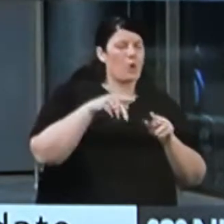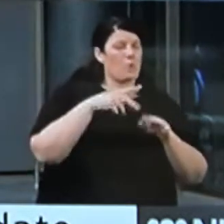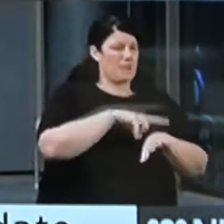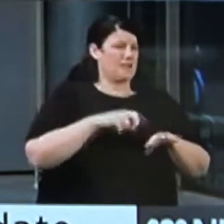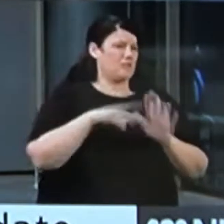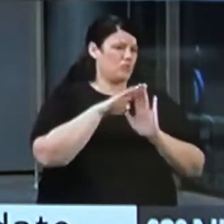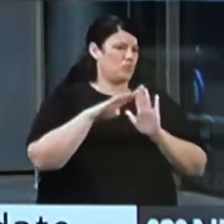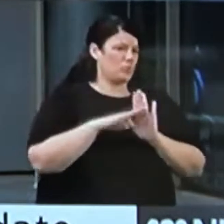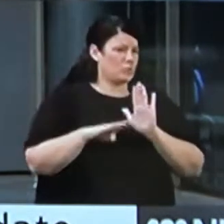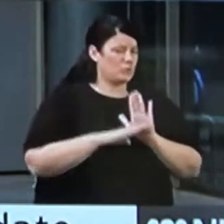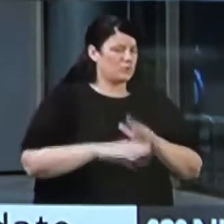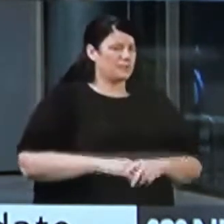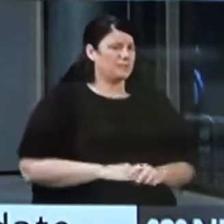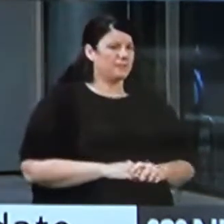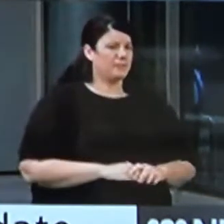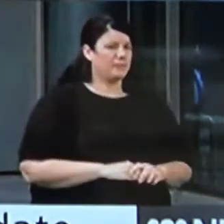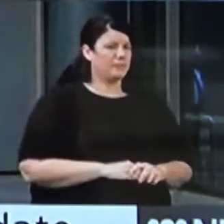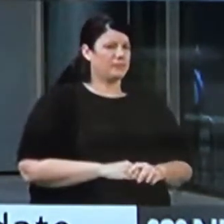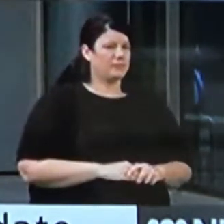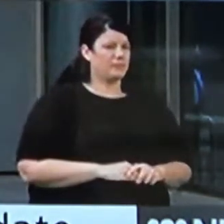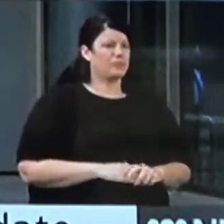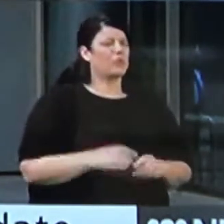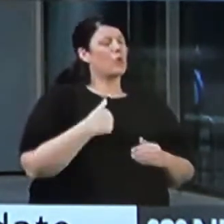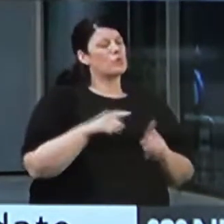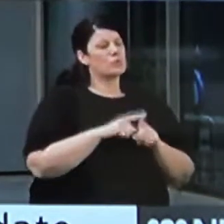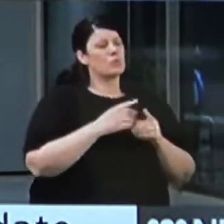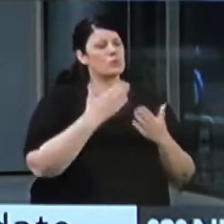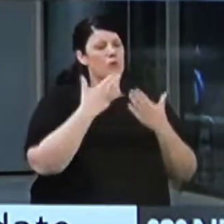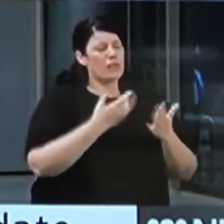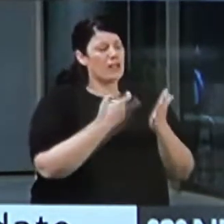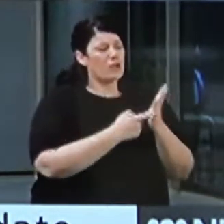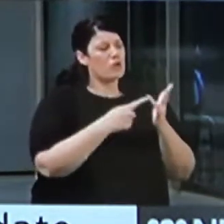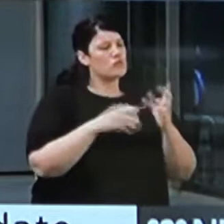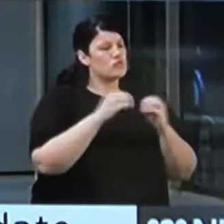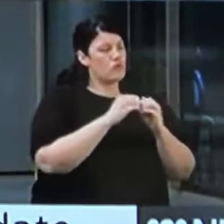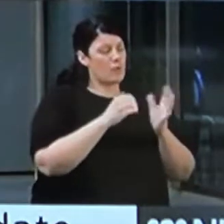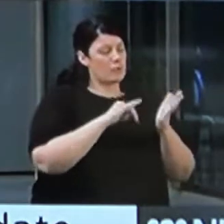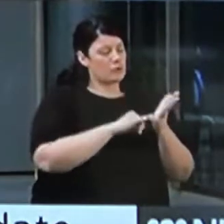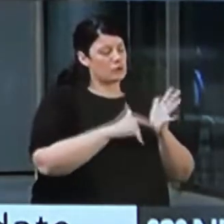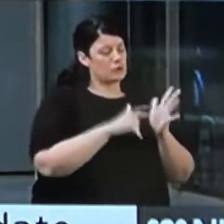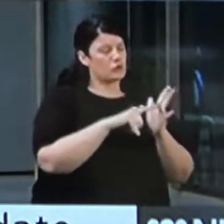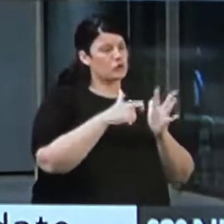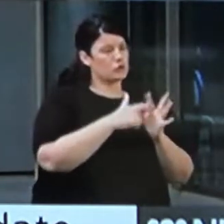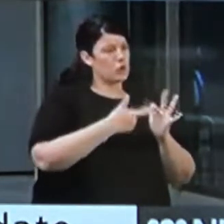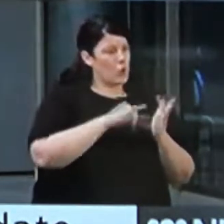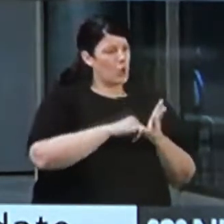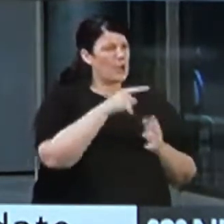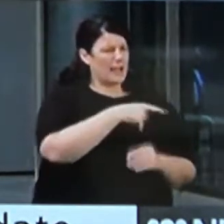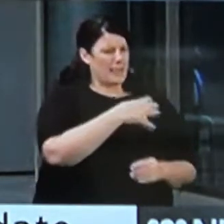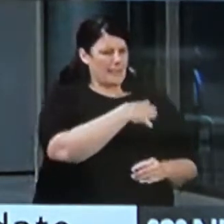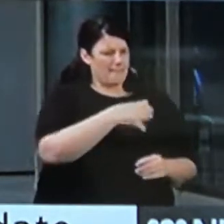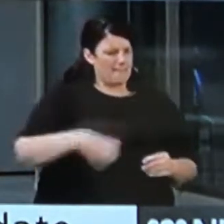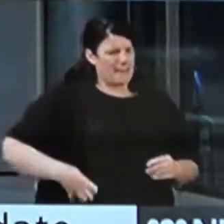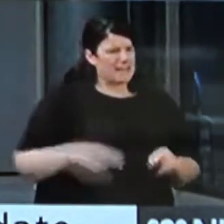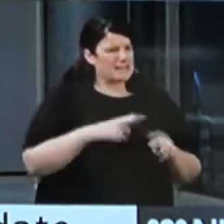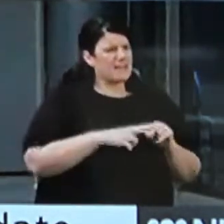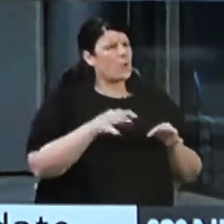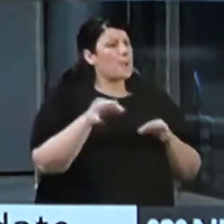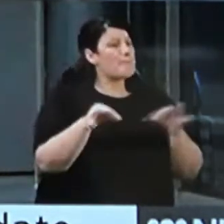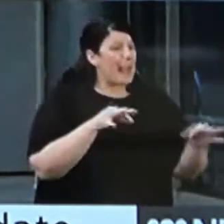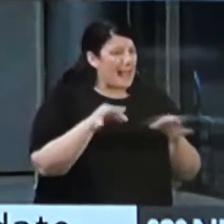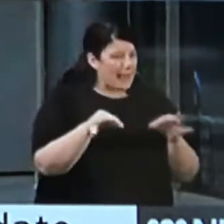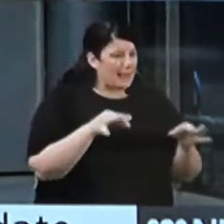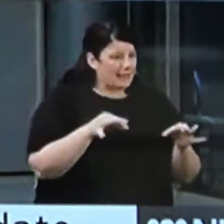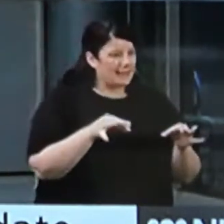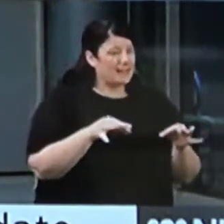in place. I also wanted to thank Minister for Planning, Rob Stokes, who joins me today. We want to encourage businesses that are going to keep